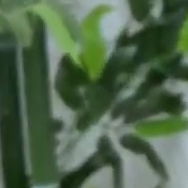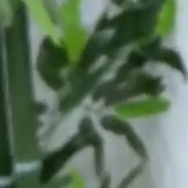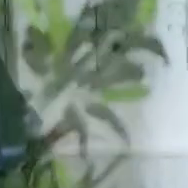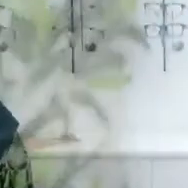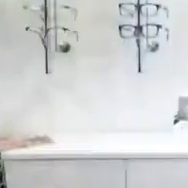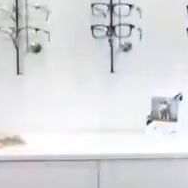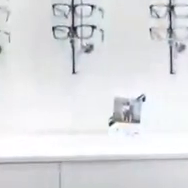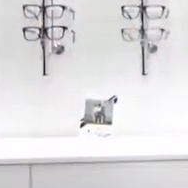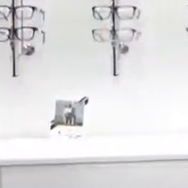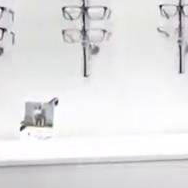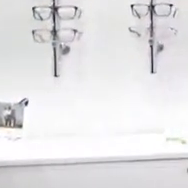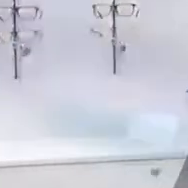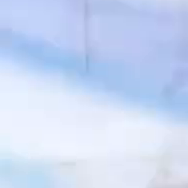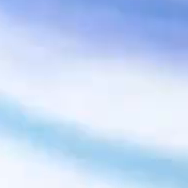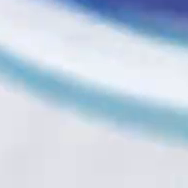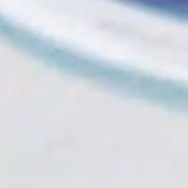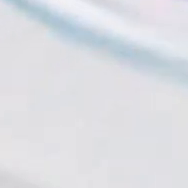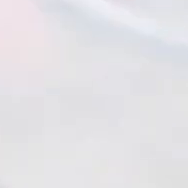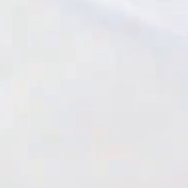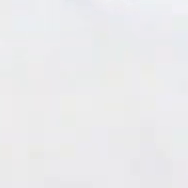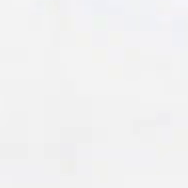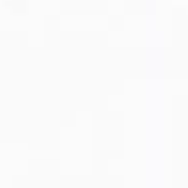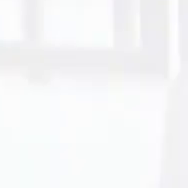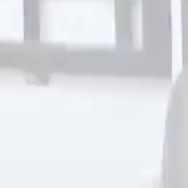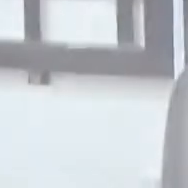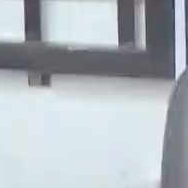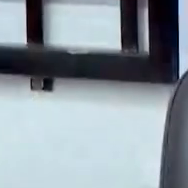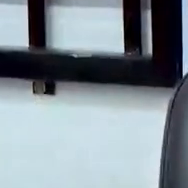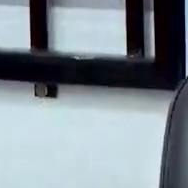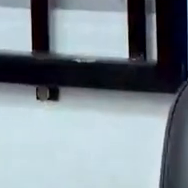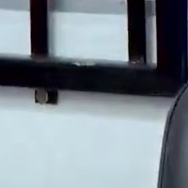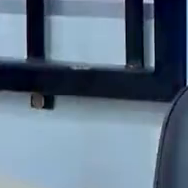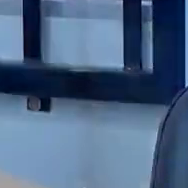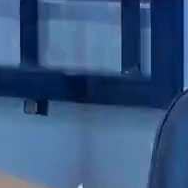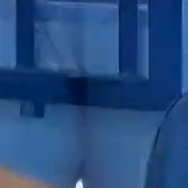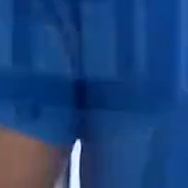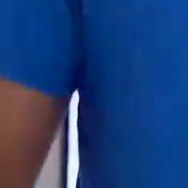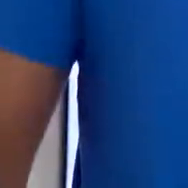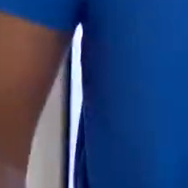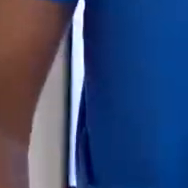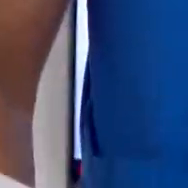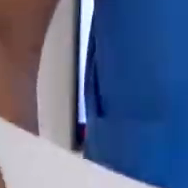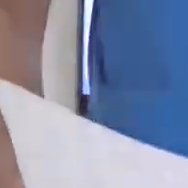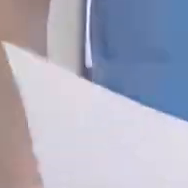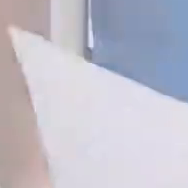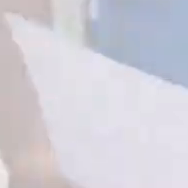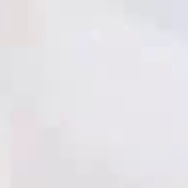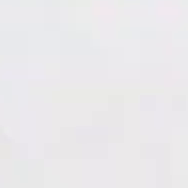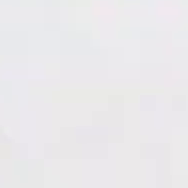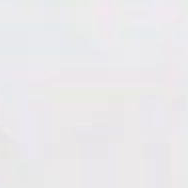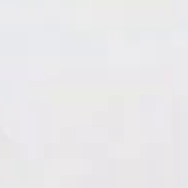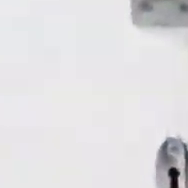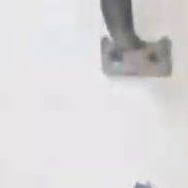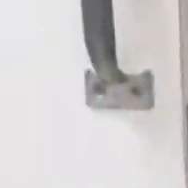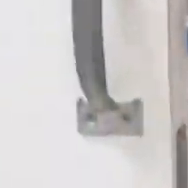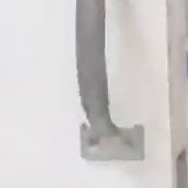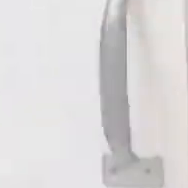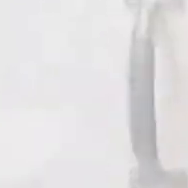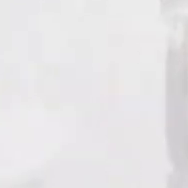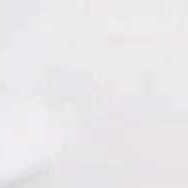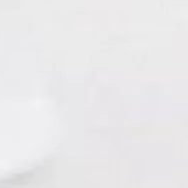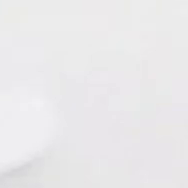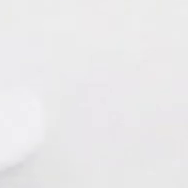high quality eye care available to all. We are committed to the continuous development of